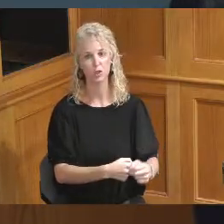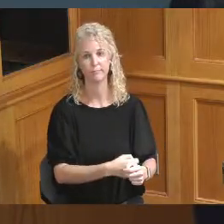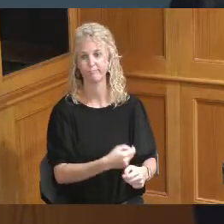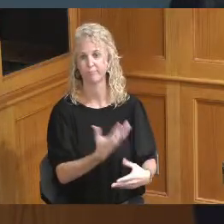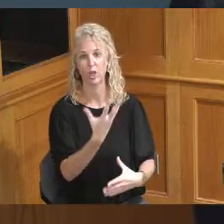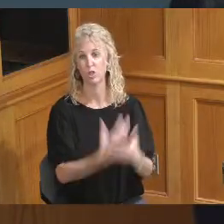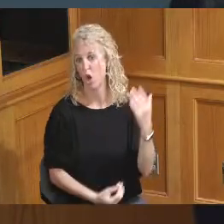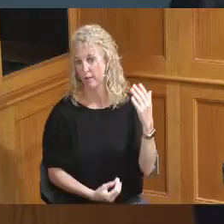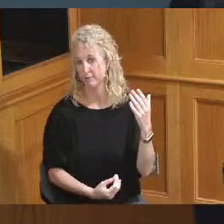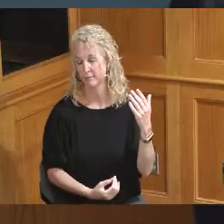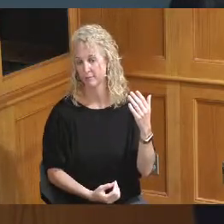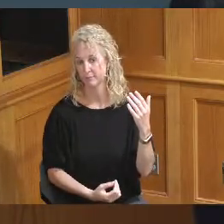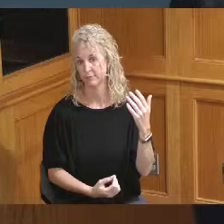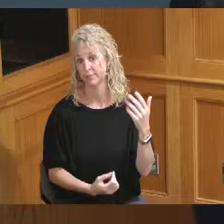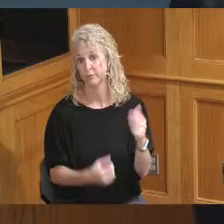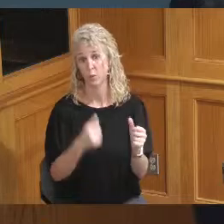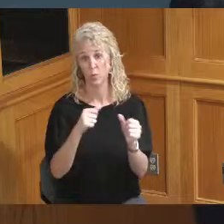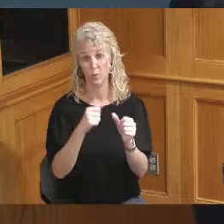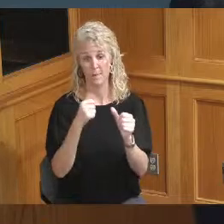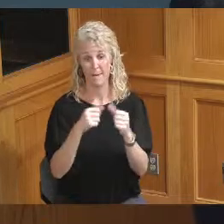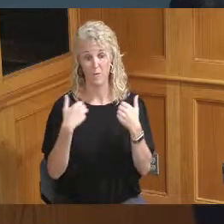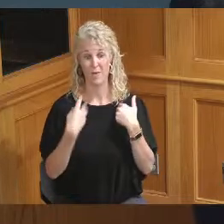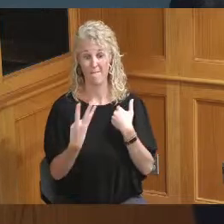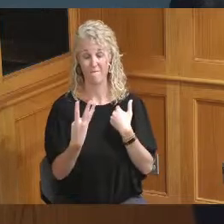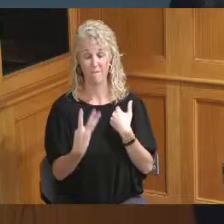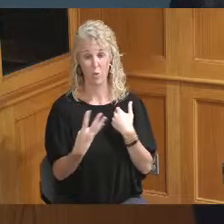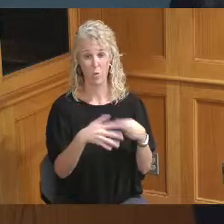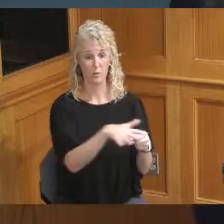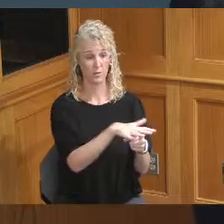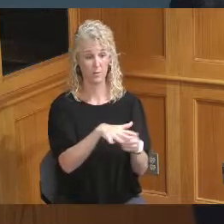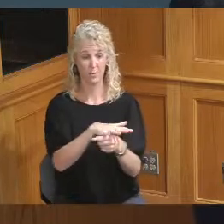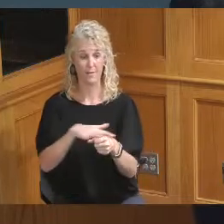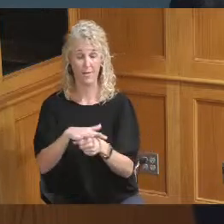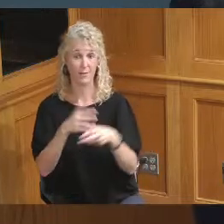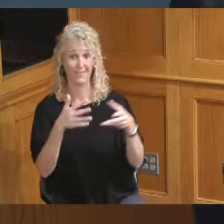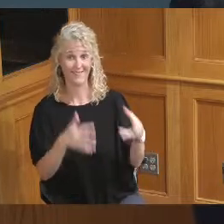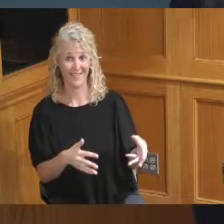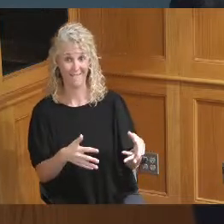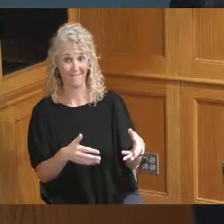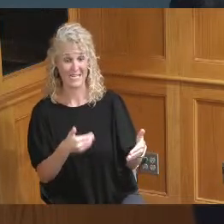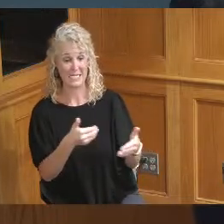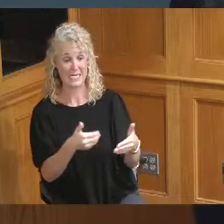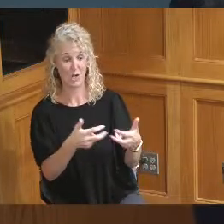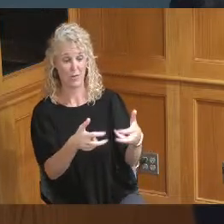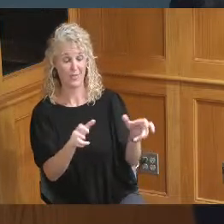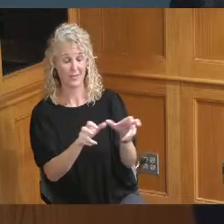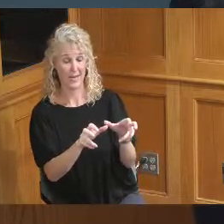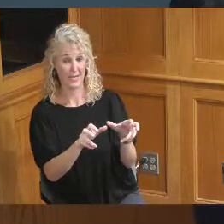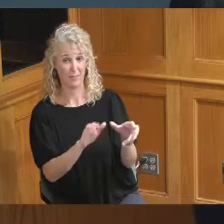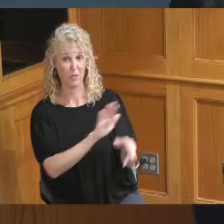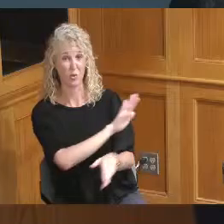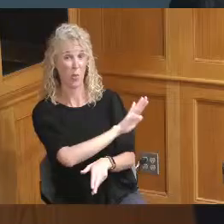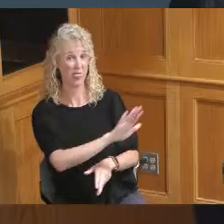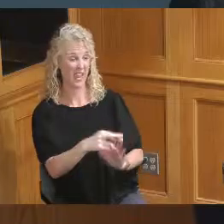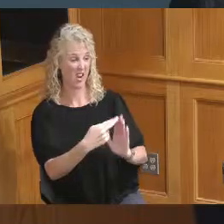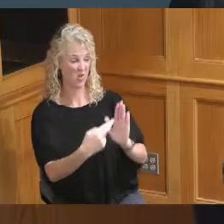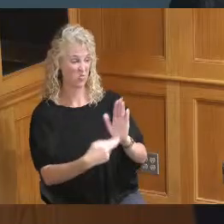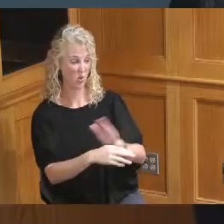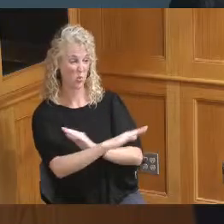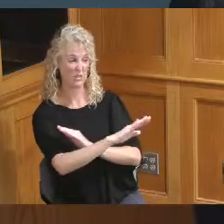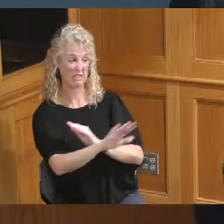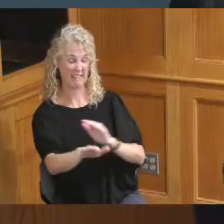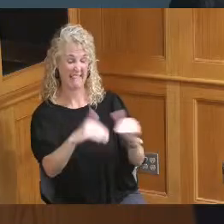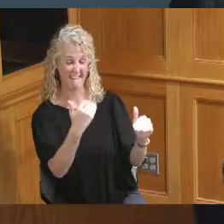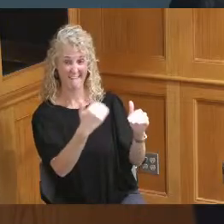left. Those 4 lots are very close to the Bengal Stadium. And so we have taken away their ability to